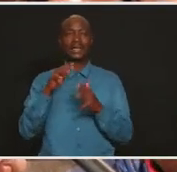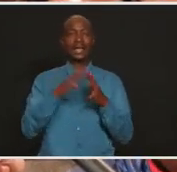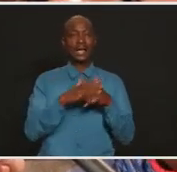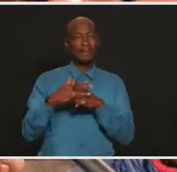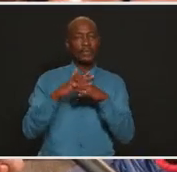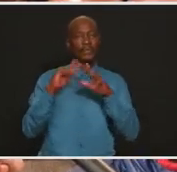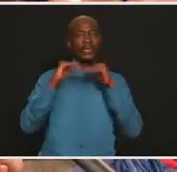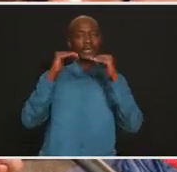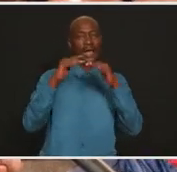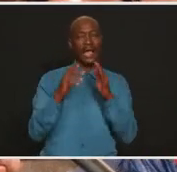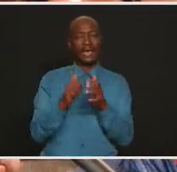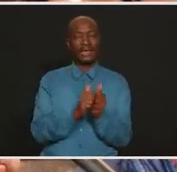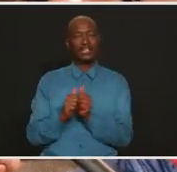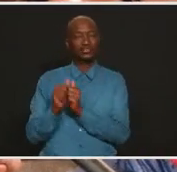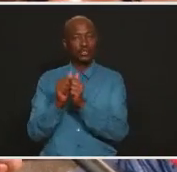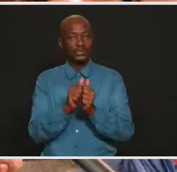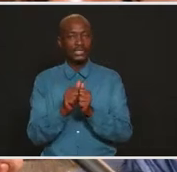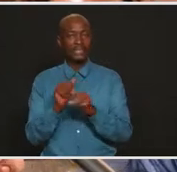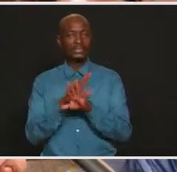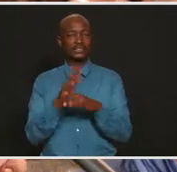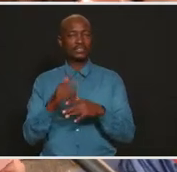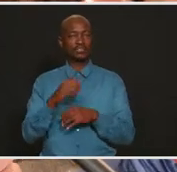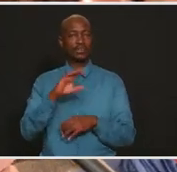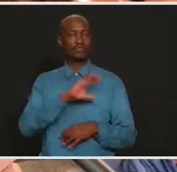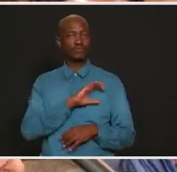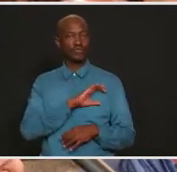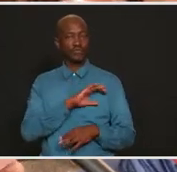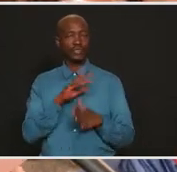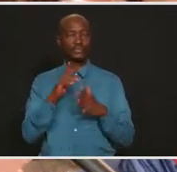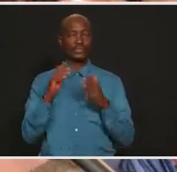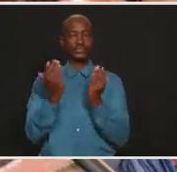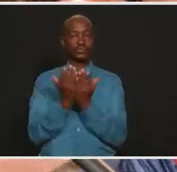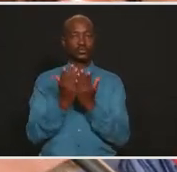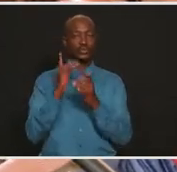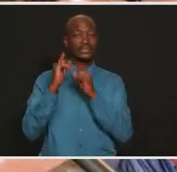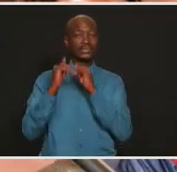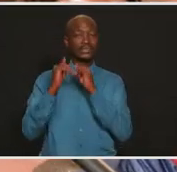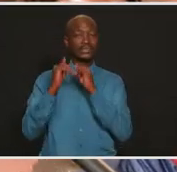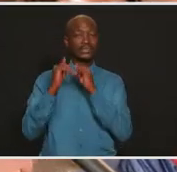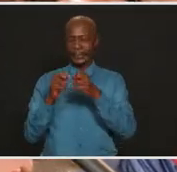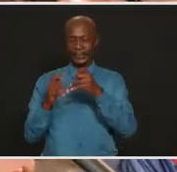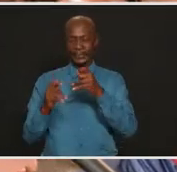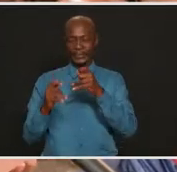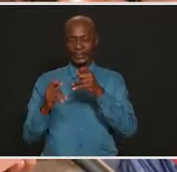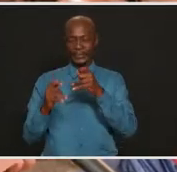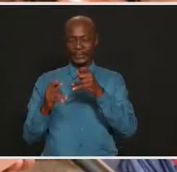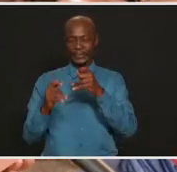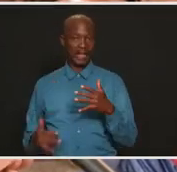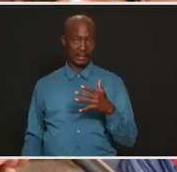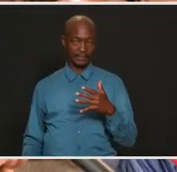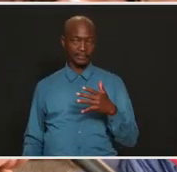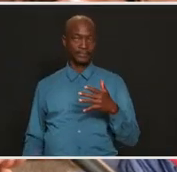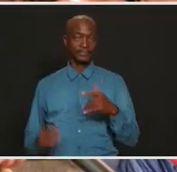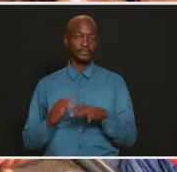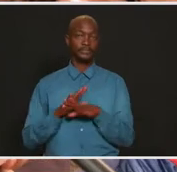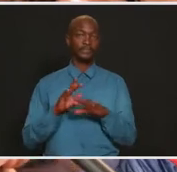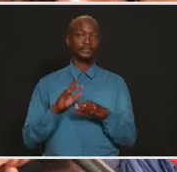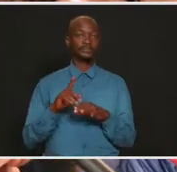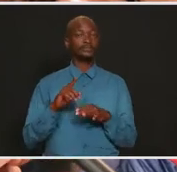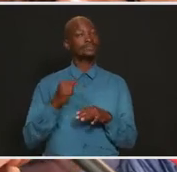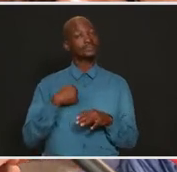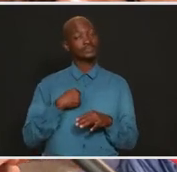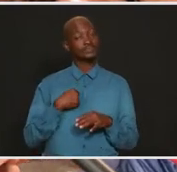Association of Christian Schools International and many many others our second objection is against